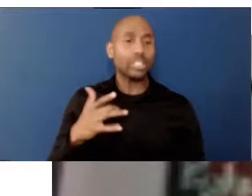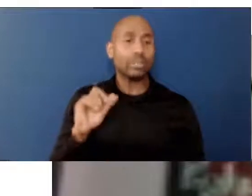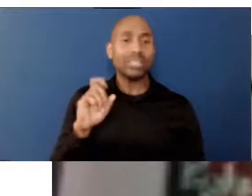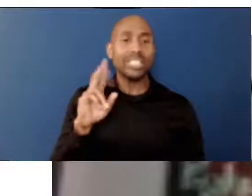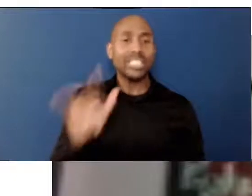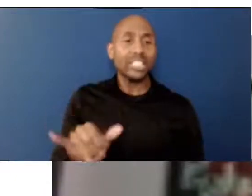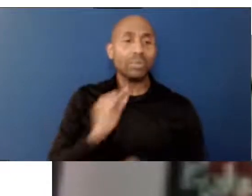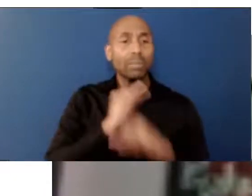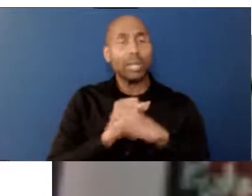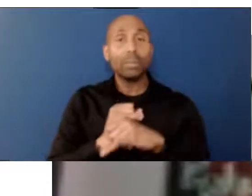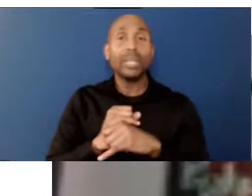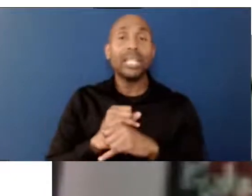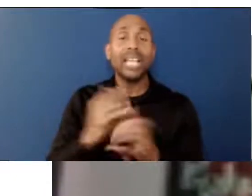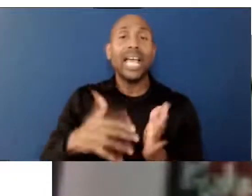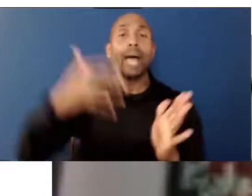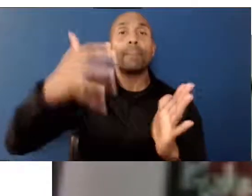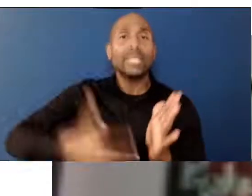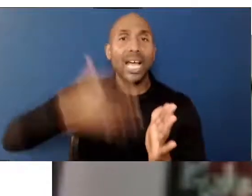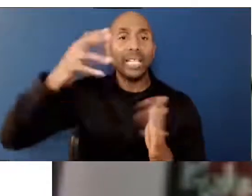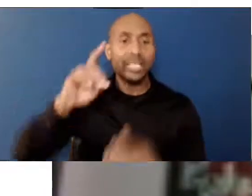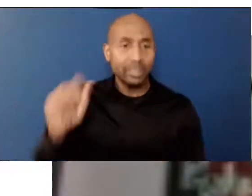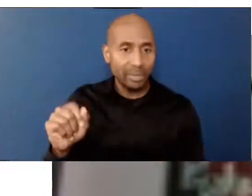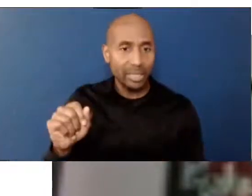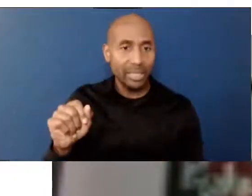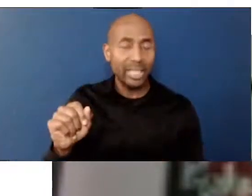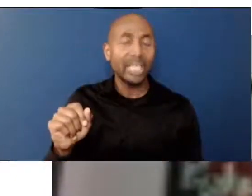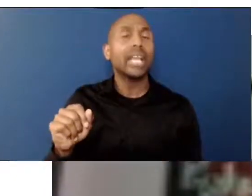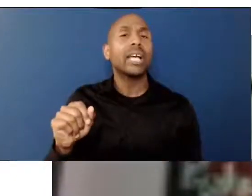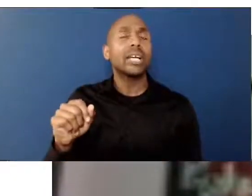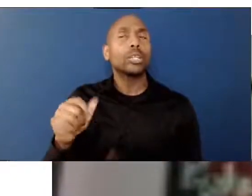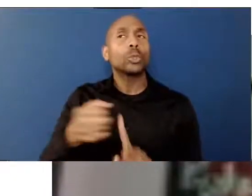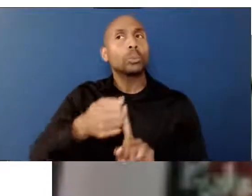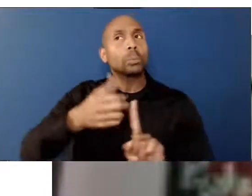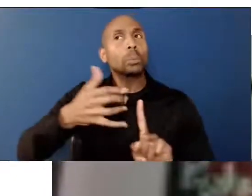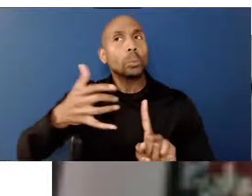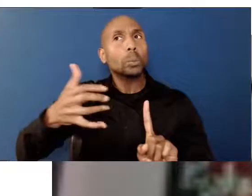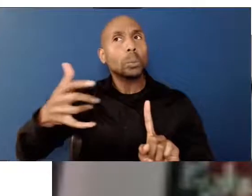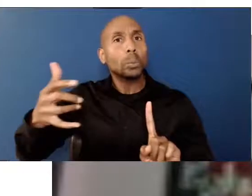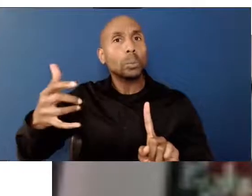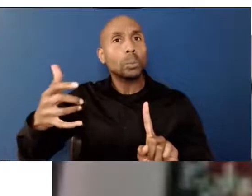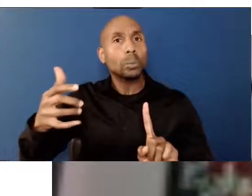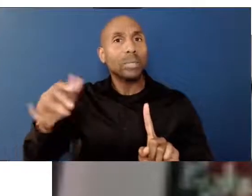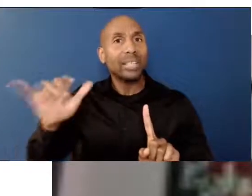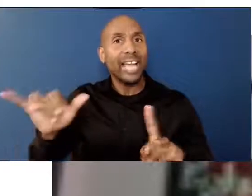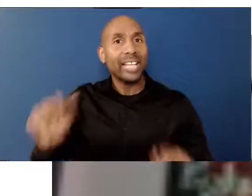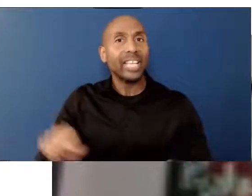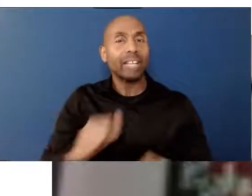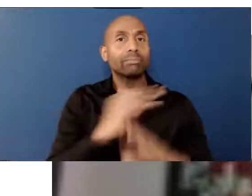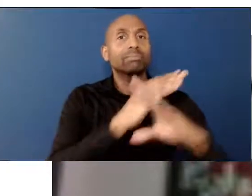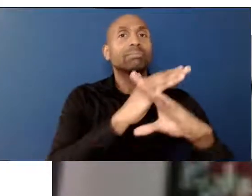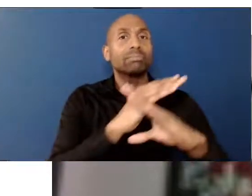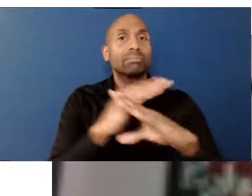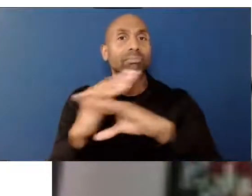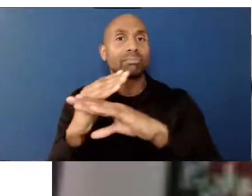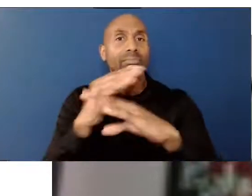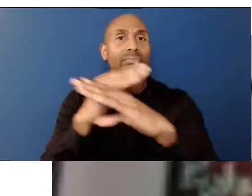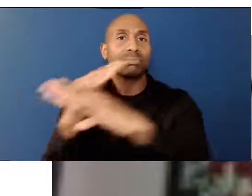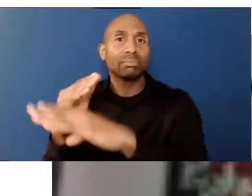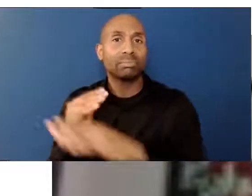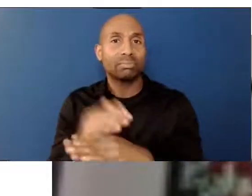that, the interactions with the barrier that hinder an individual's full and effective participation in